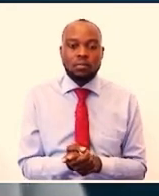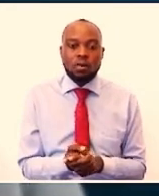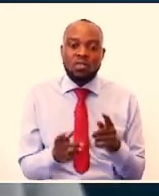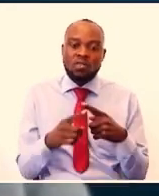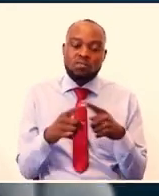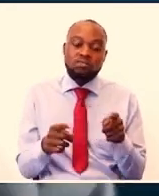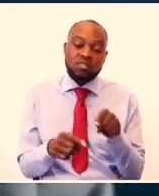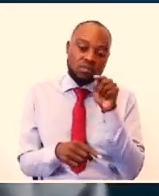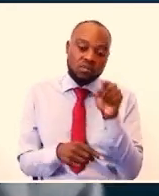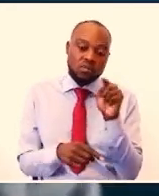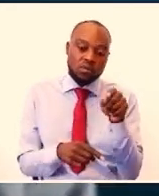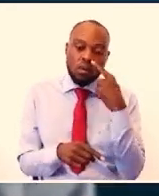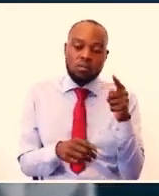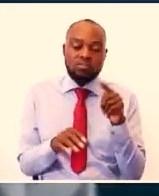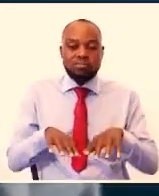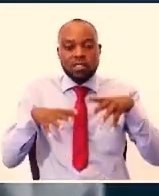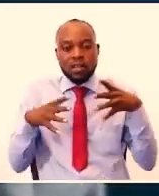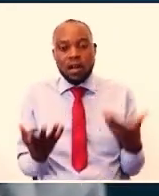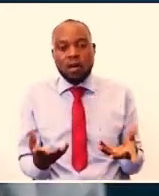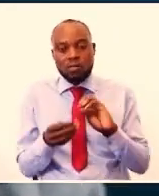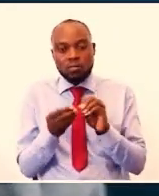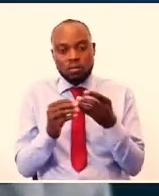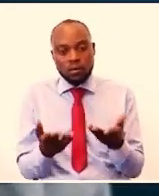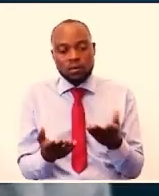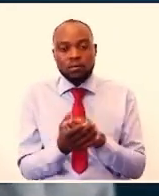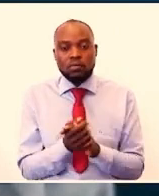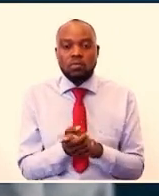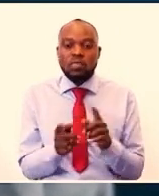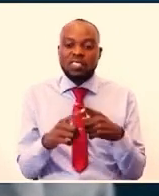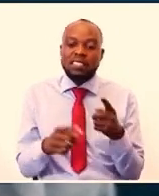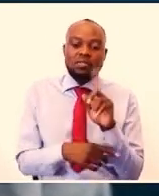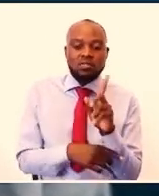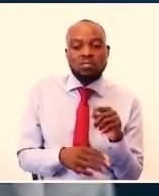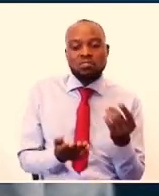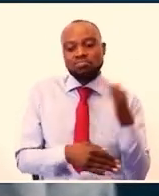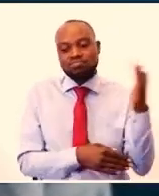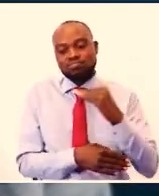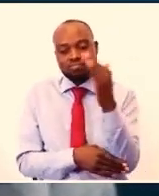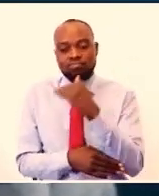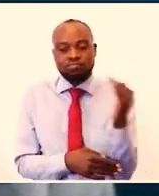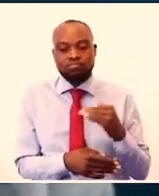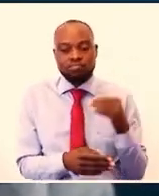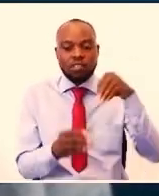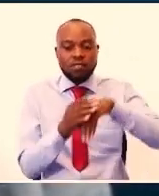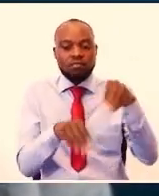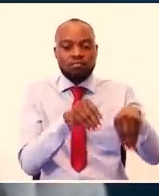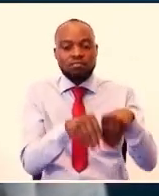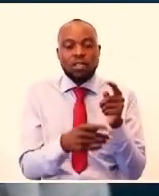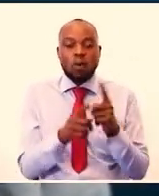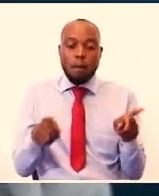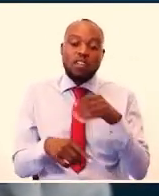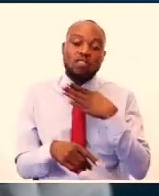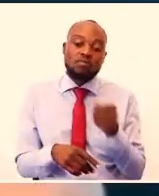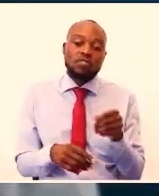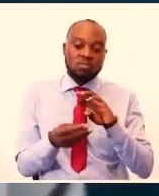how these could be leveraged not just to attract more investment, but also to actively de-risk.